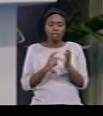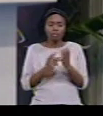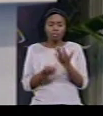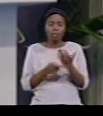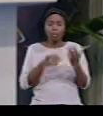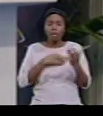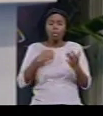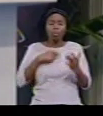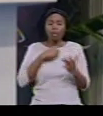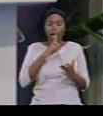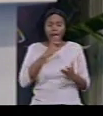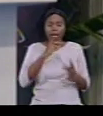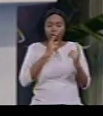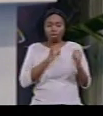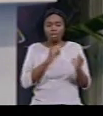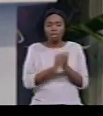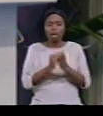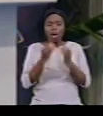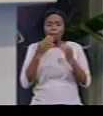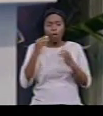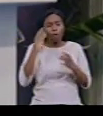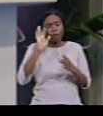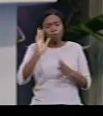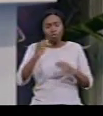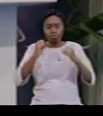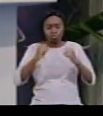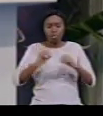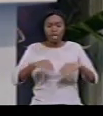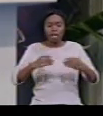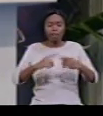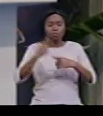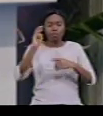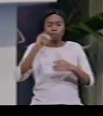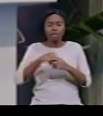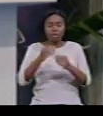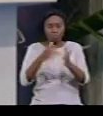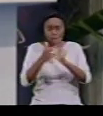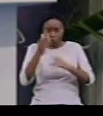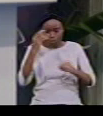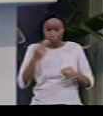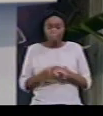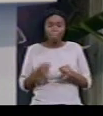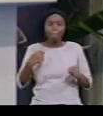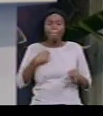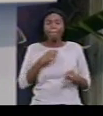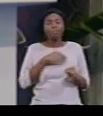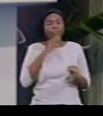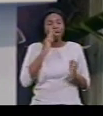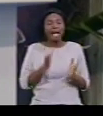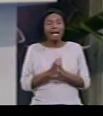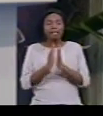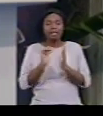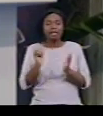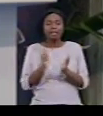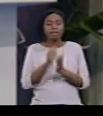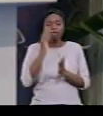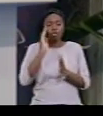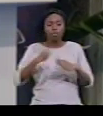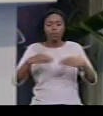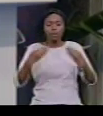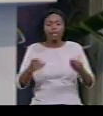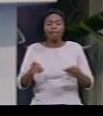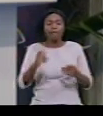more of your strength upon him tonight in Jesus' name. We are asking that you give him a mouth, that